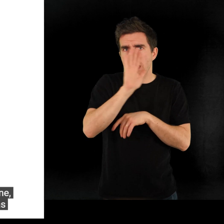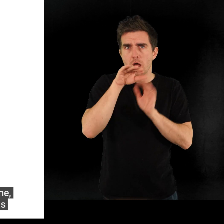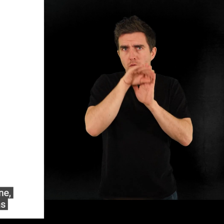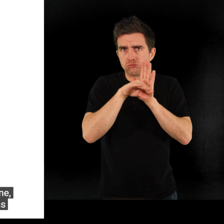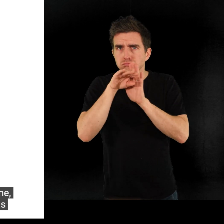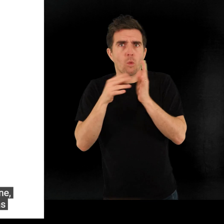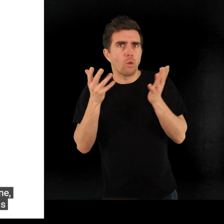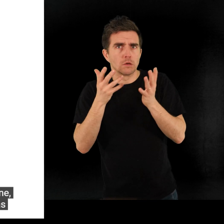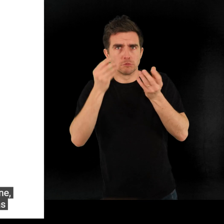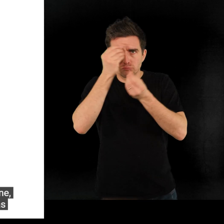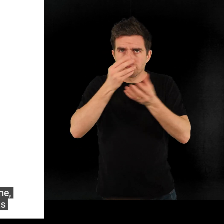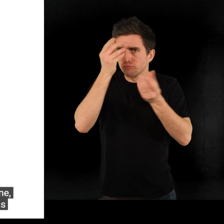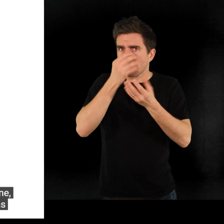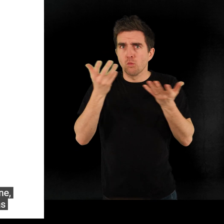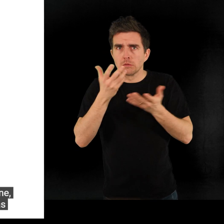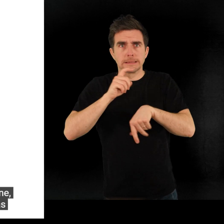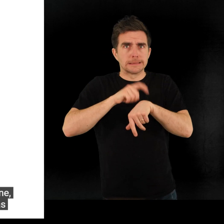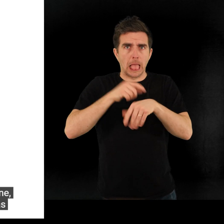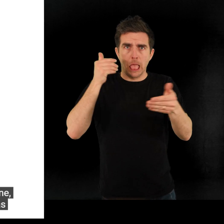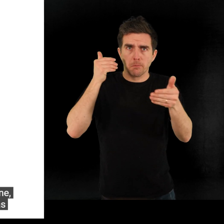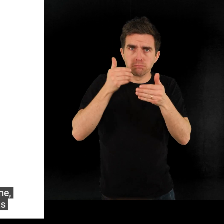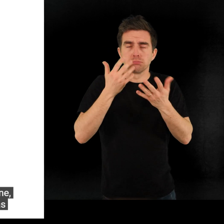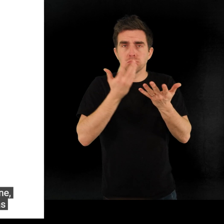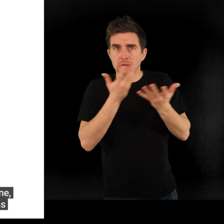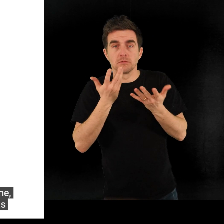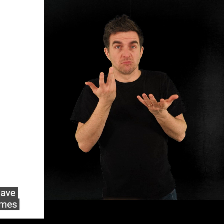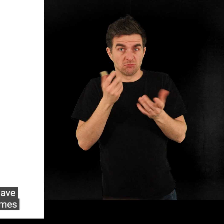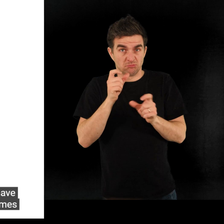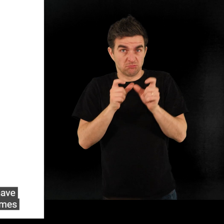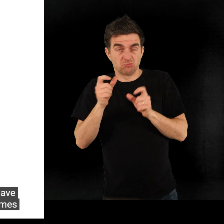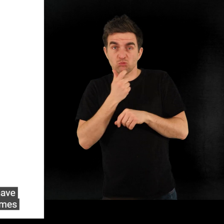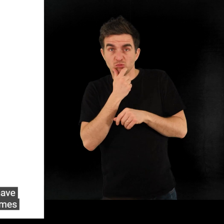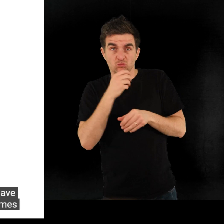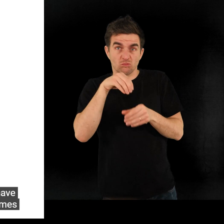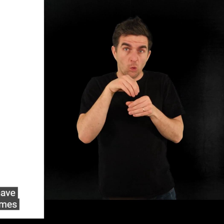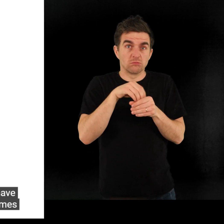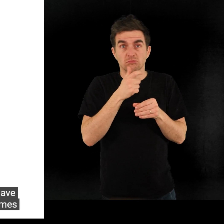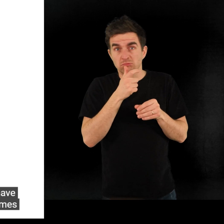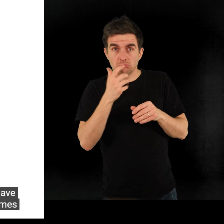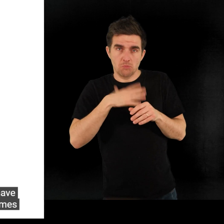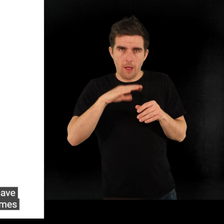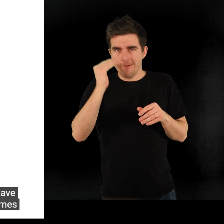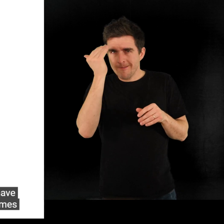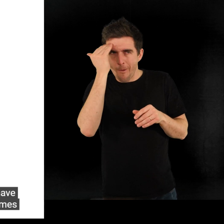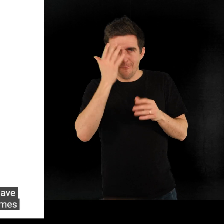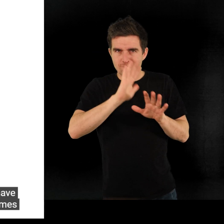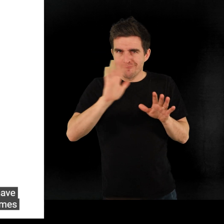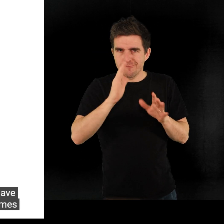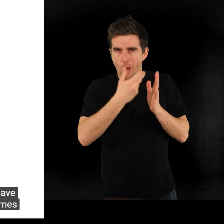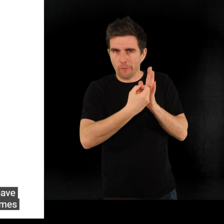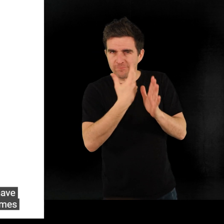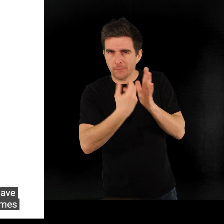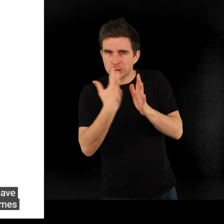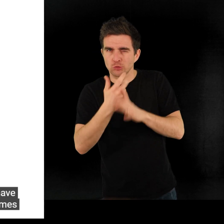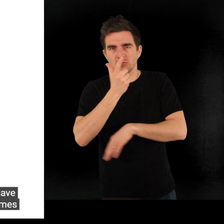the particular timelines, or even for one to participate either as a voter or as an aspirant,